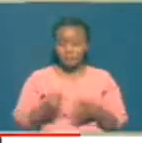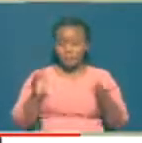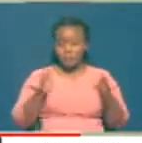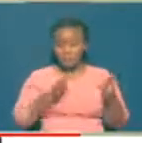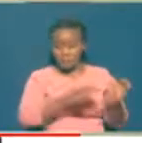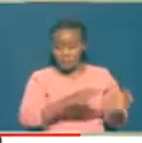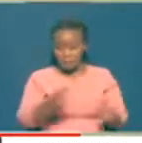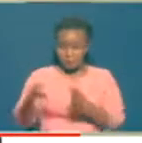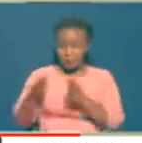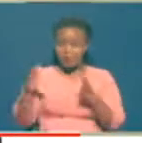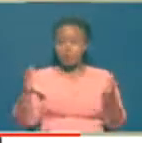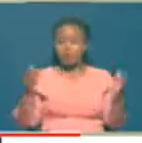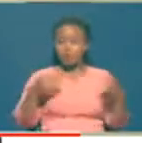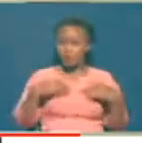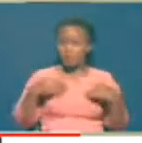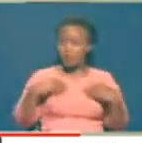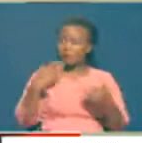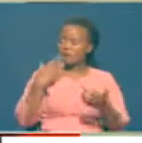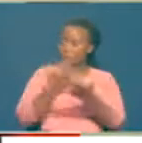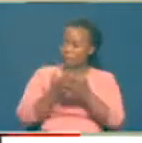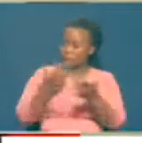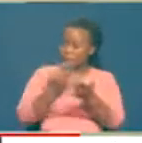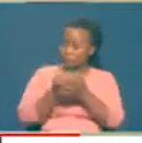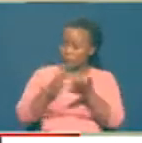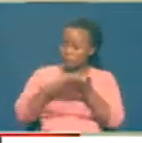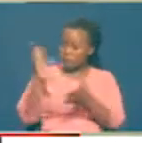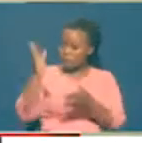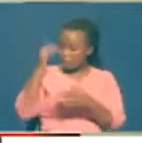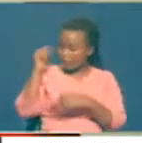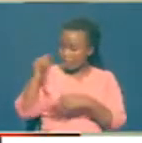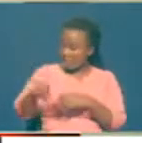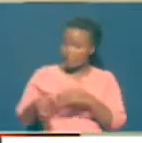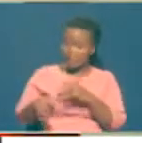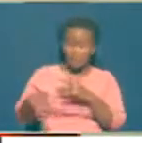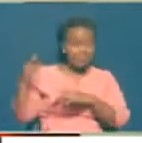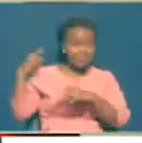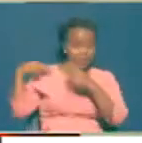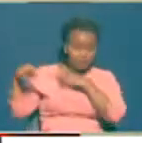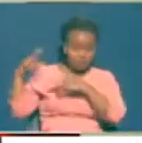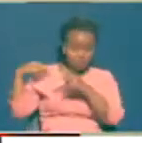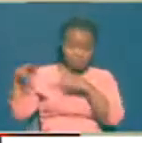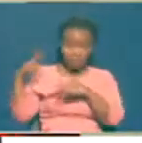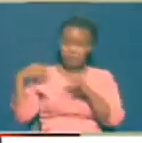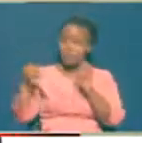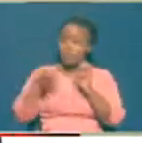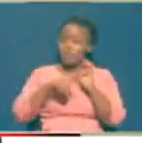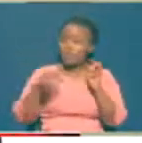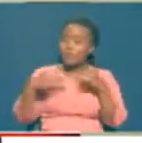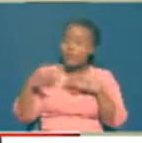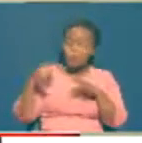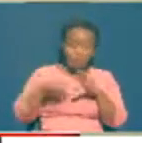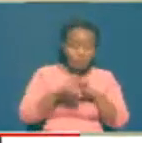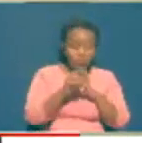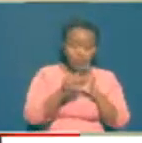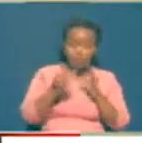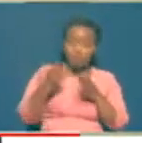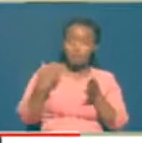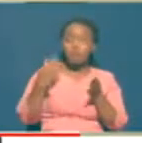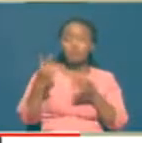tumejiandaa, tunashukuru kwa sababu tuliingia kambi. This is historic ambayo tumeingia kambi miezi mbili. Hapo awali